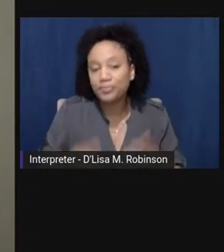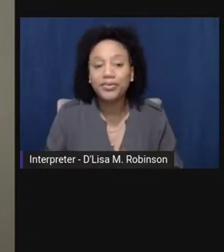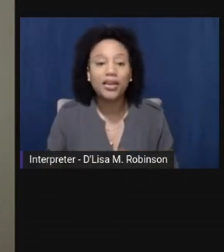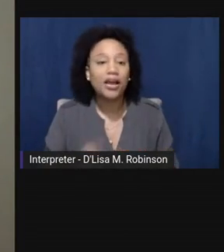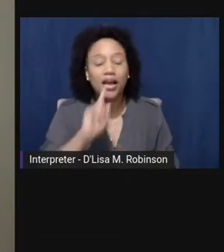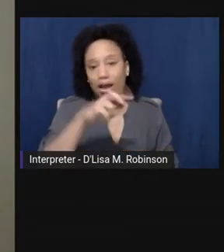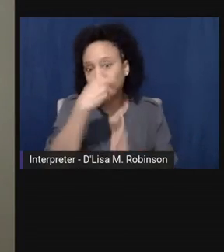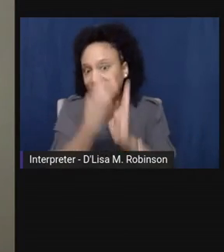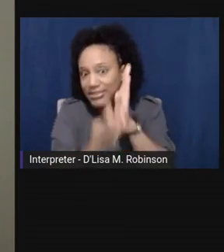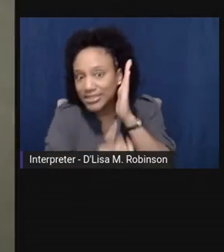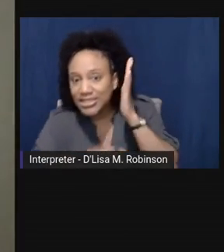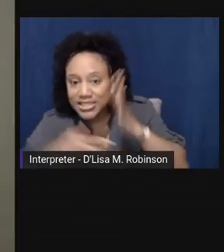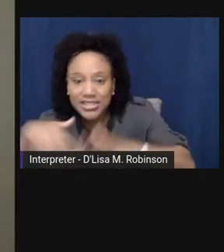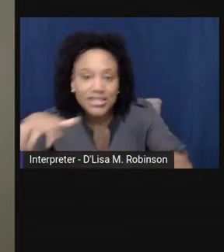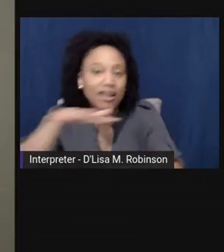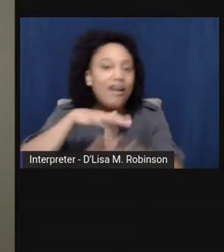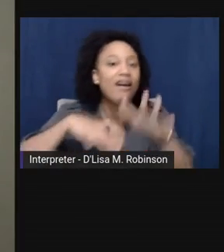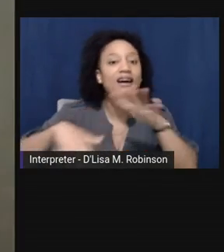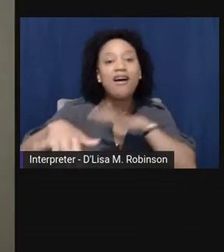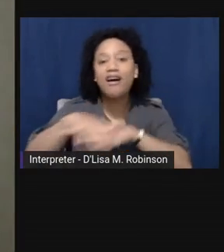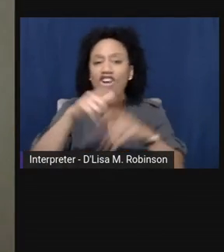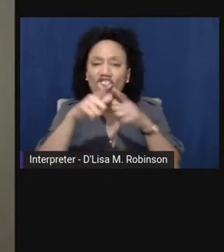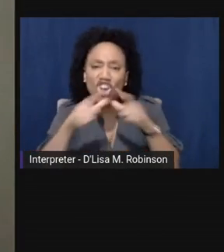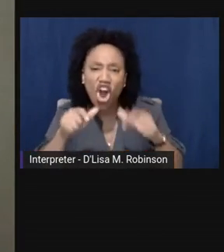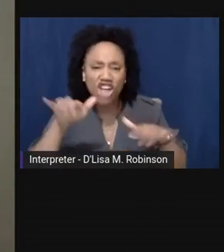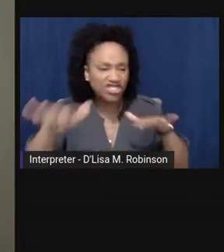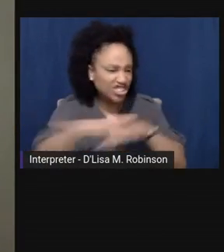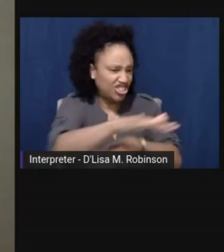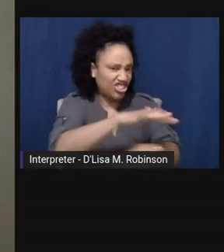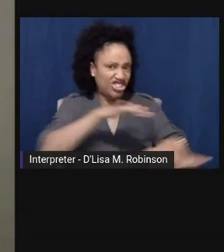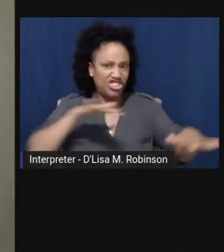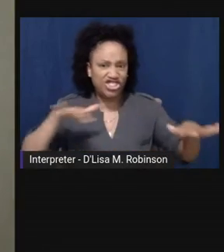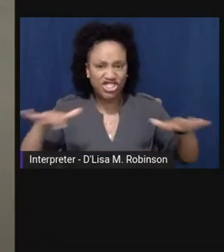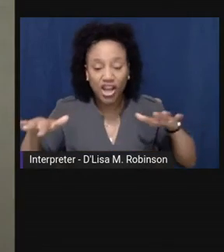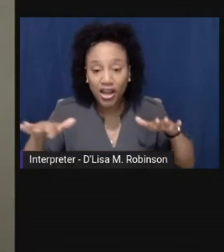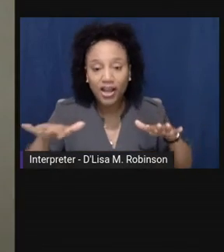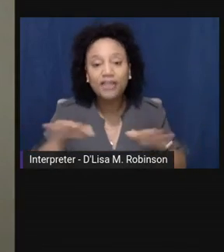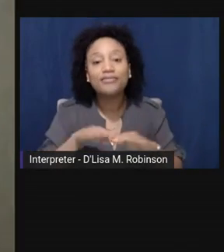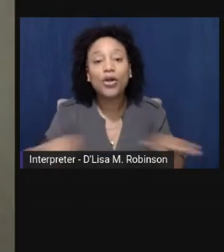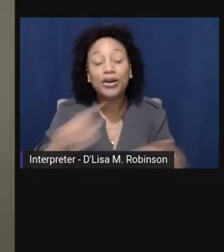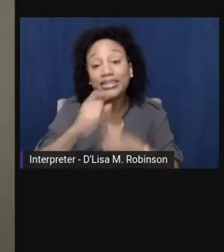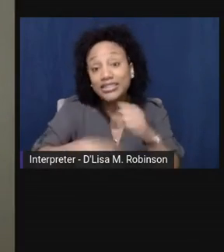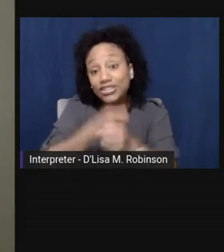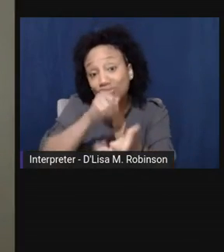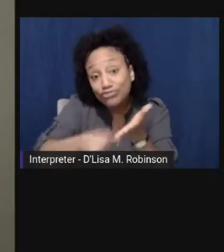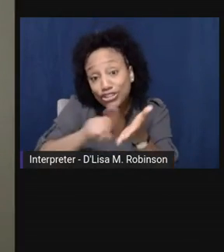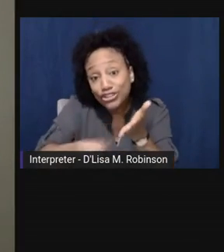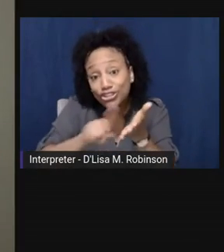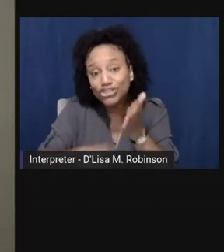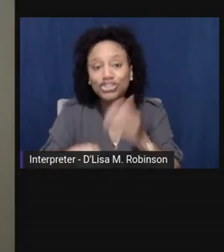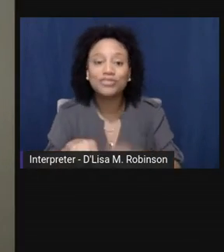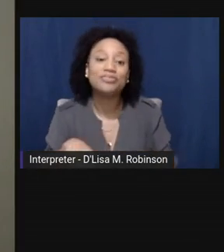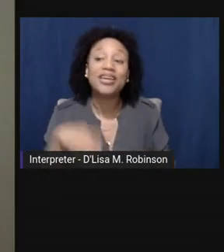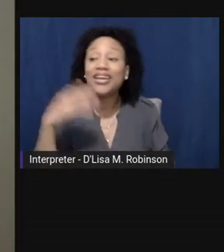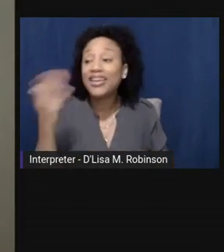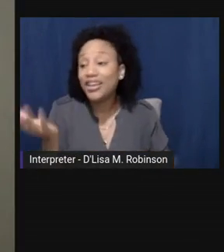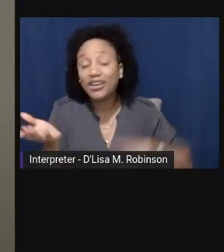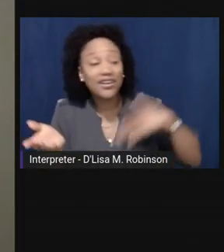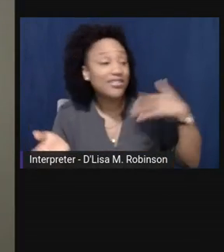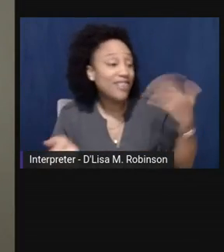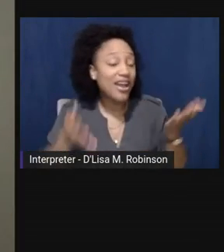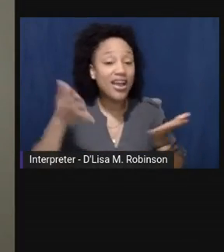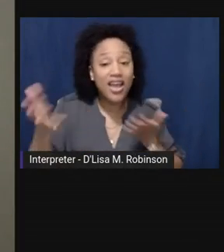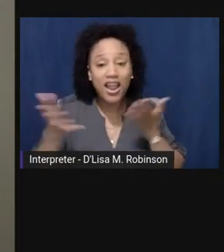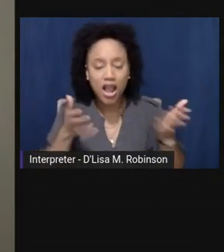deep in the notes, the cray-cray index cards all over the floor sort of thing. Years of research, a residency here and there have gotten me in a